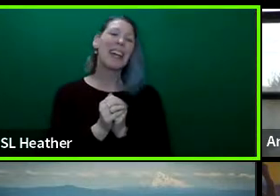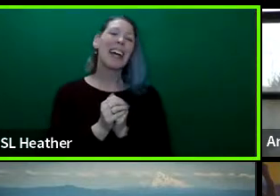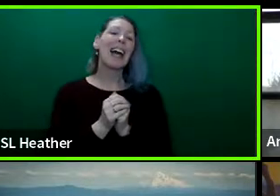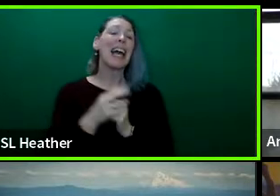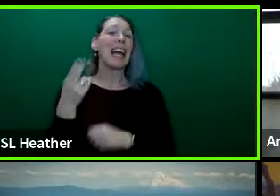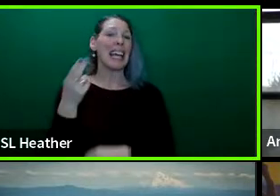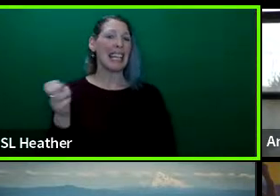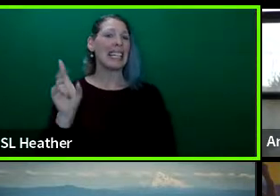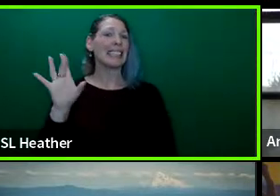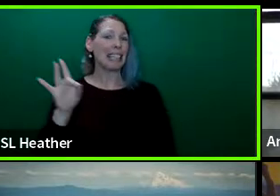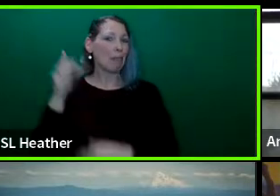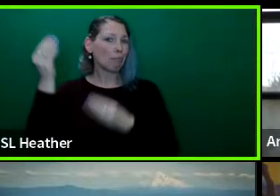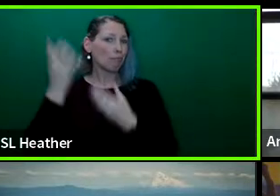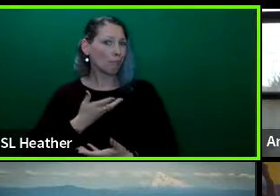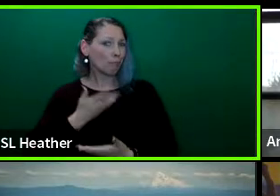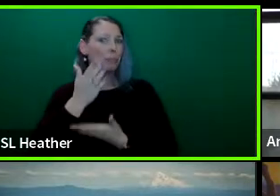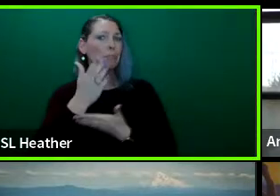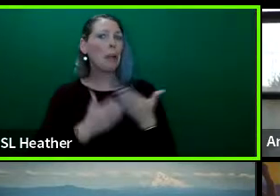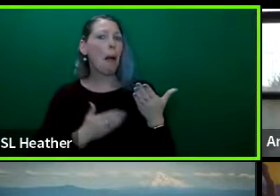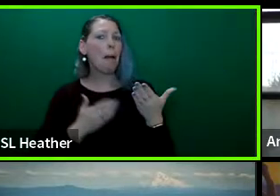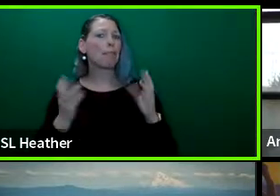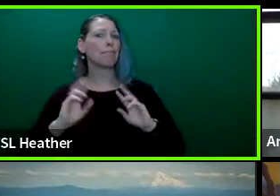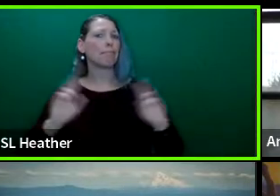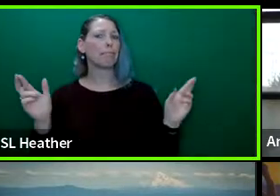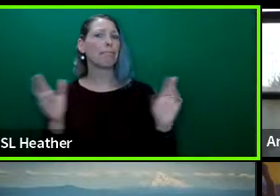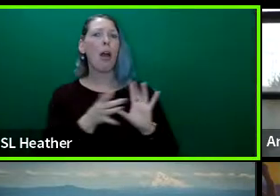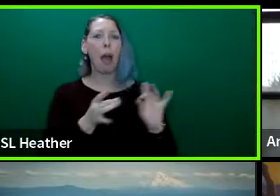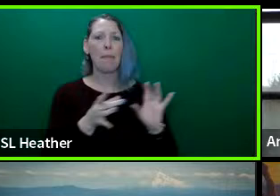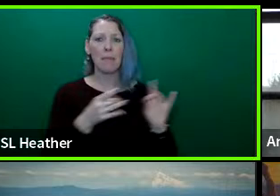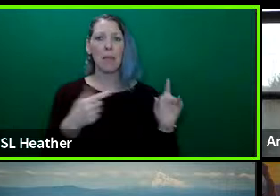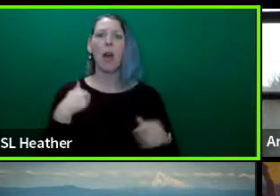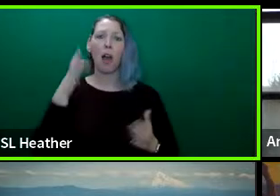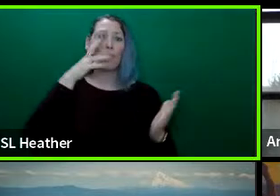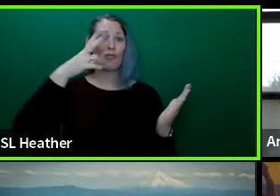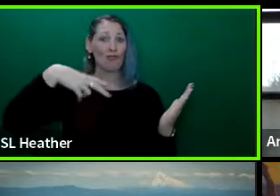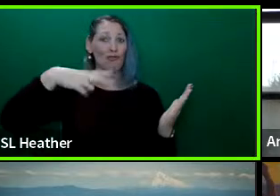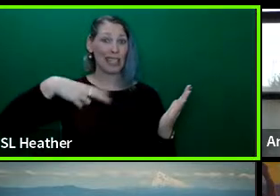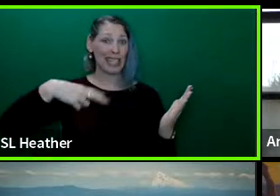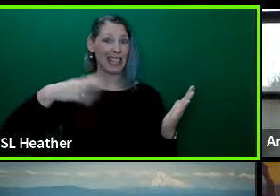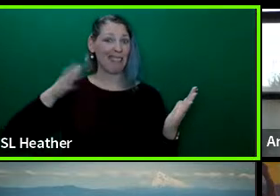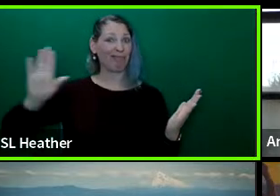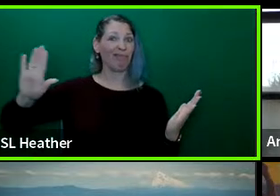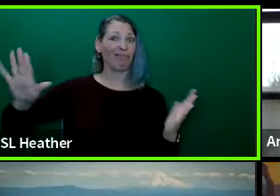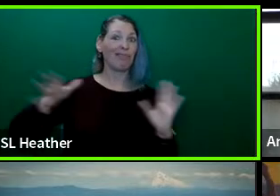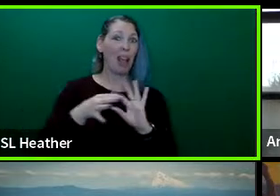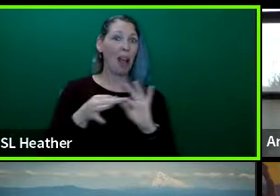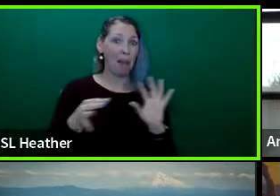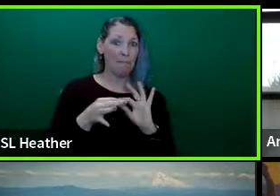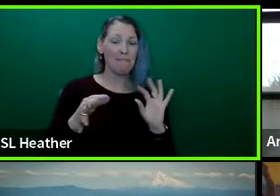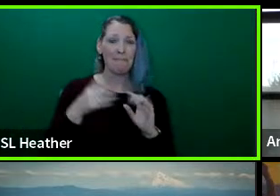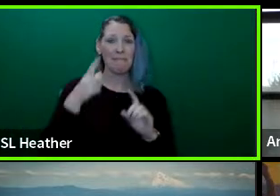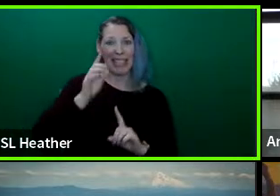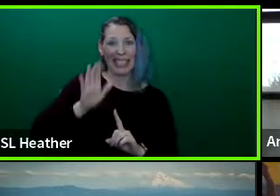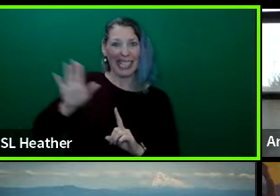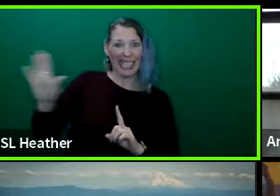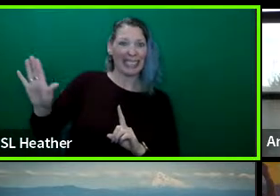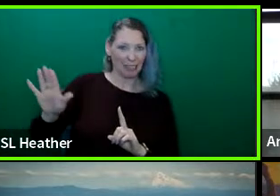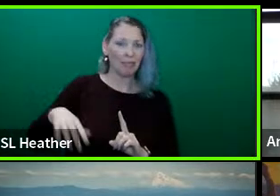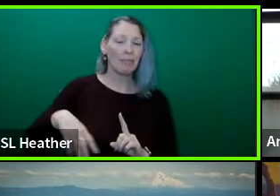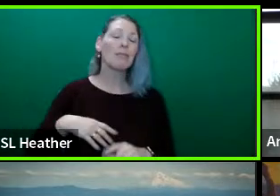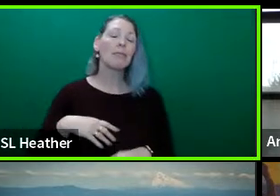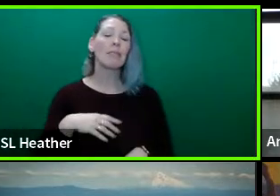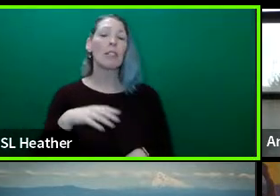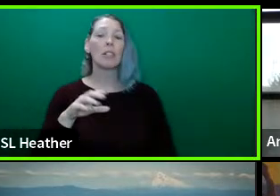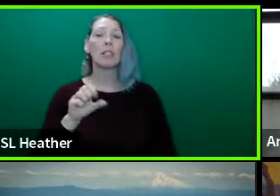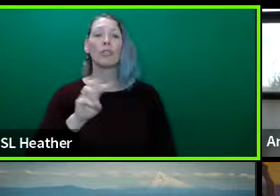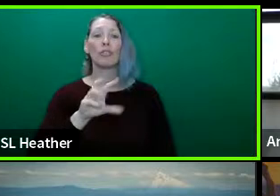he did give me some prepared comments that I will read as they're his. As